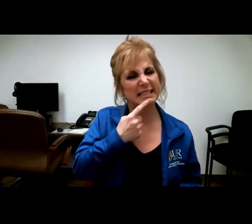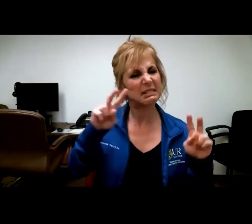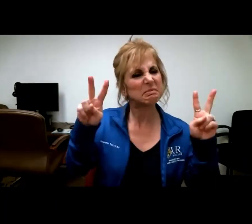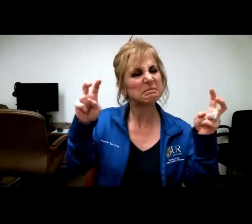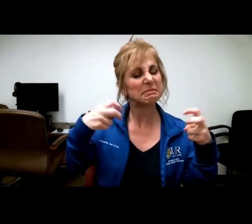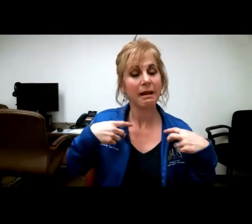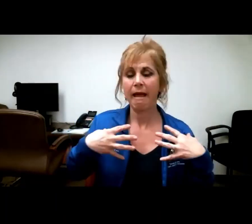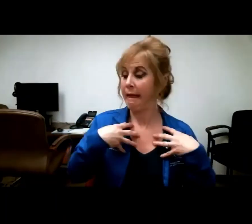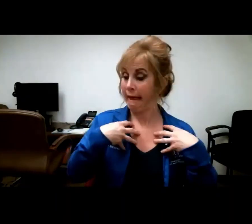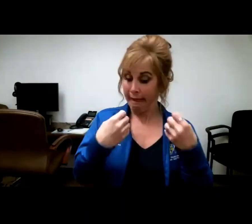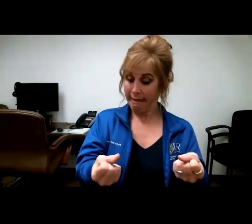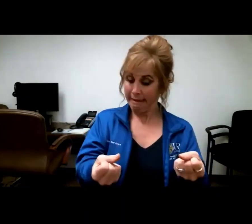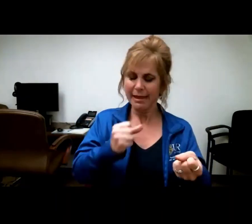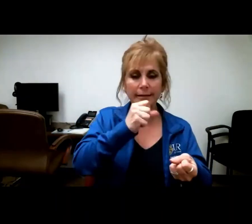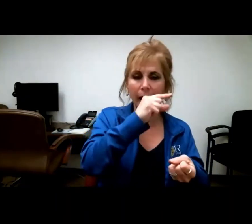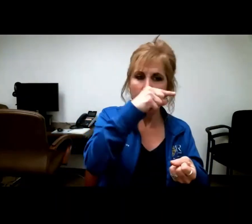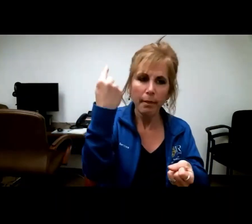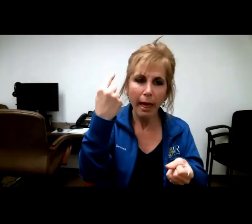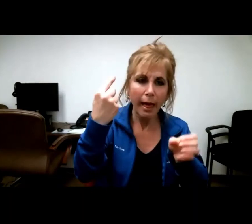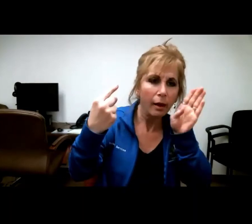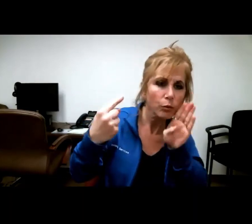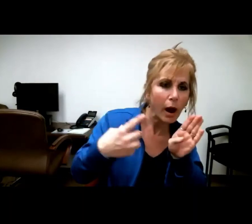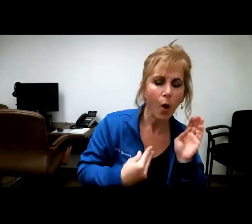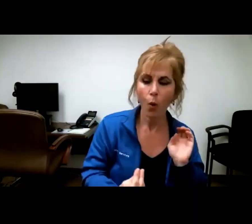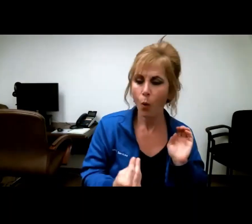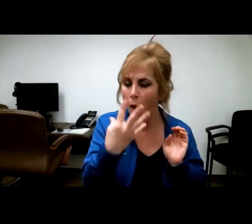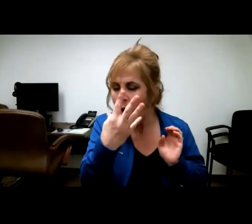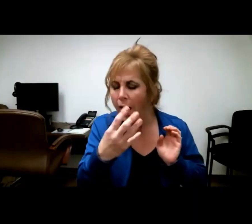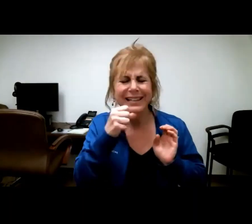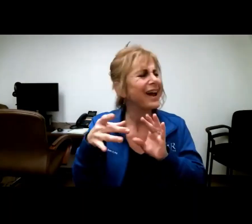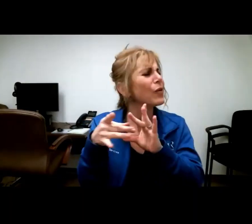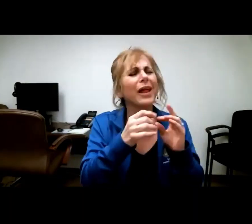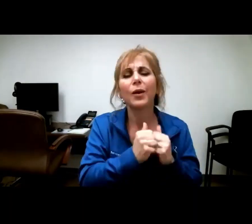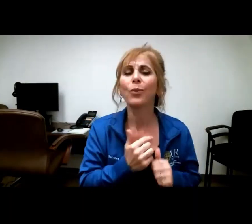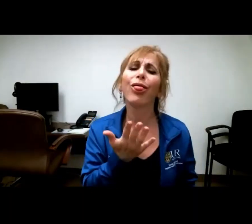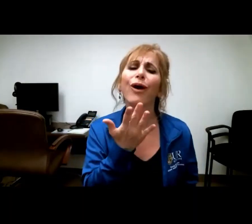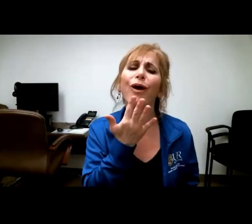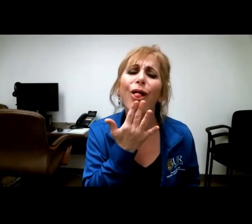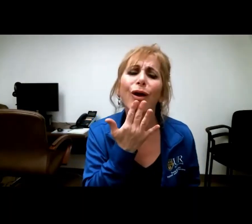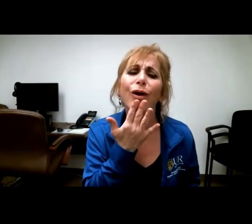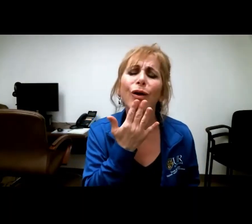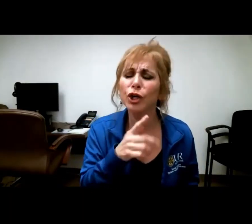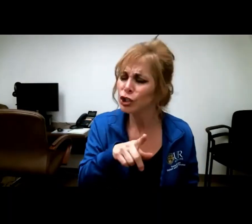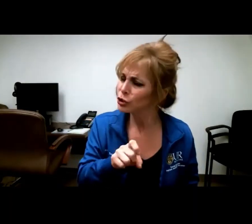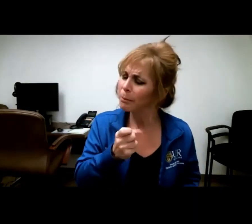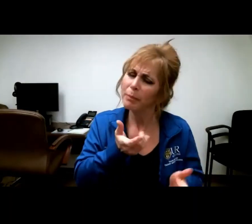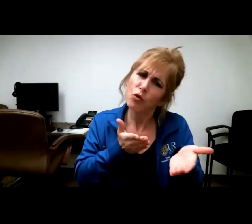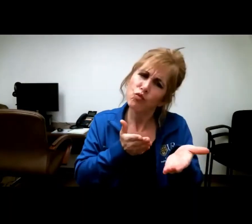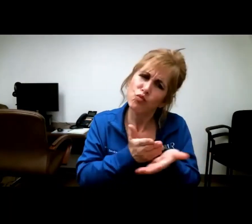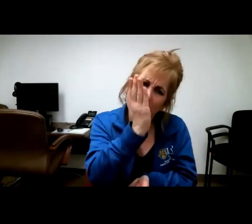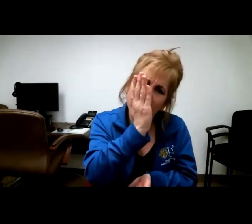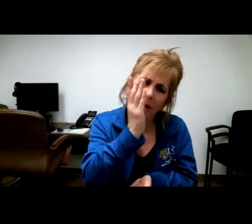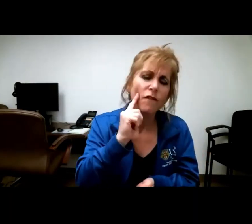to be a color at all. It should be a liberty, an expectation, an assurance, but not a